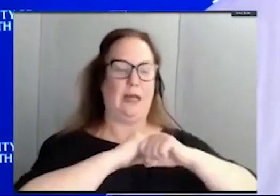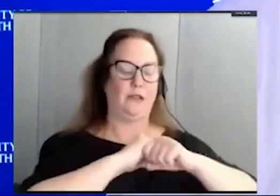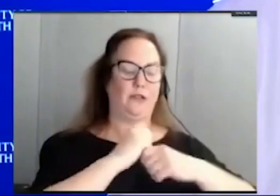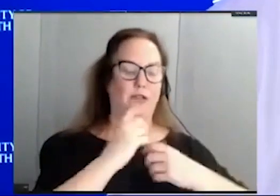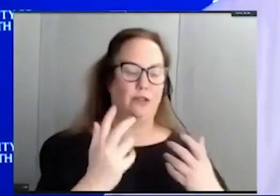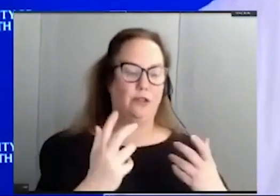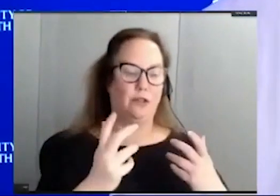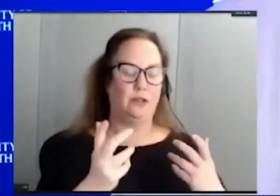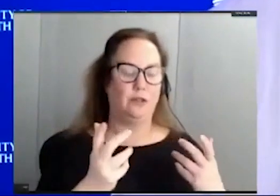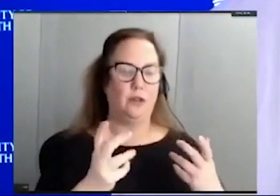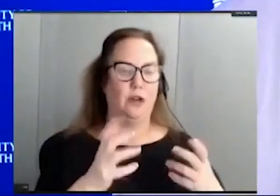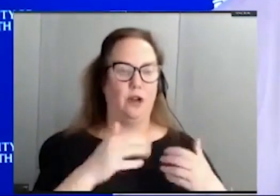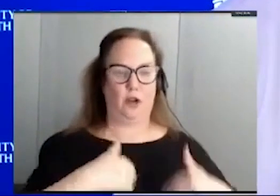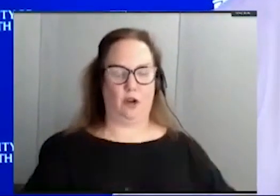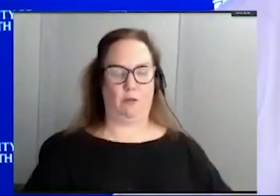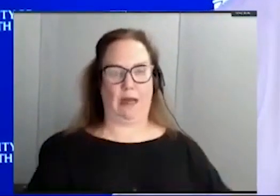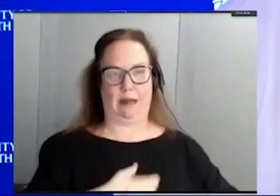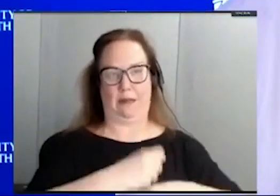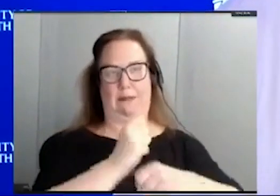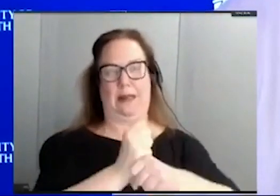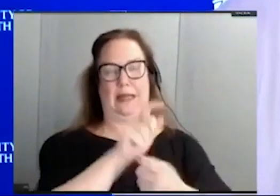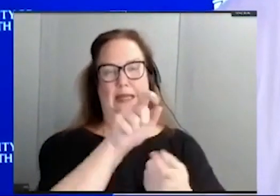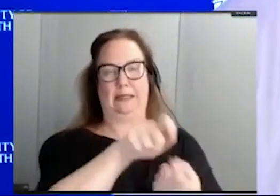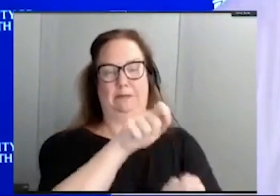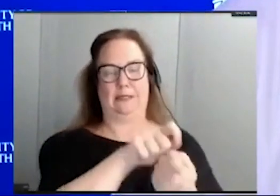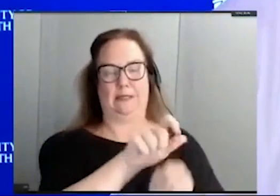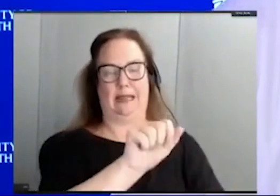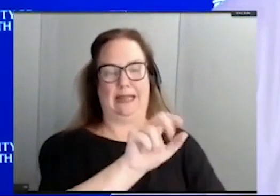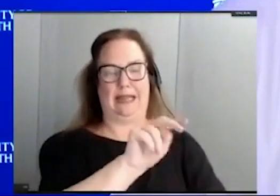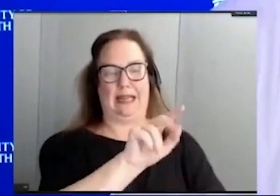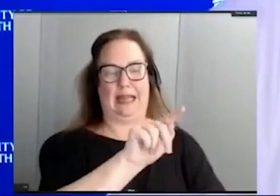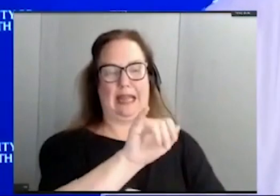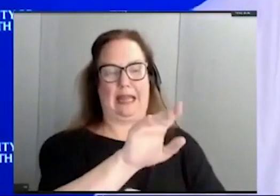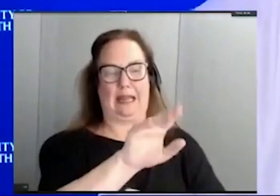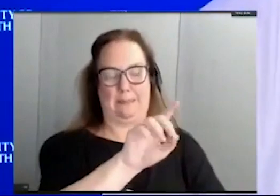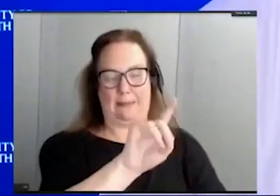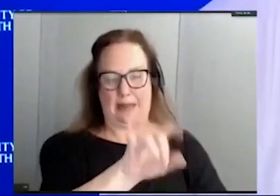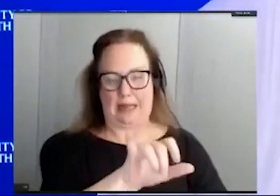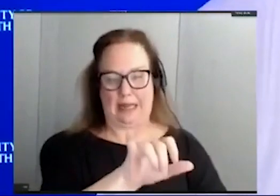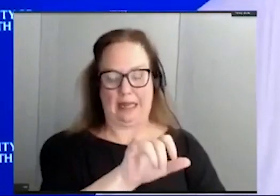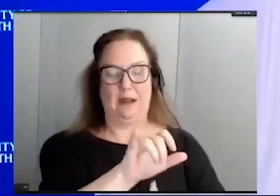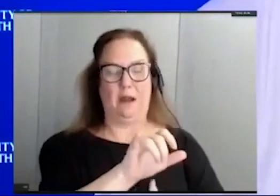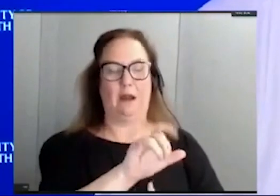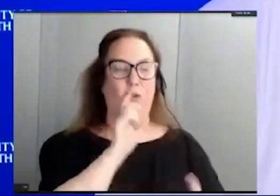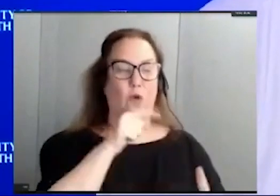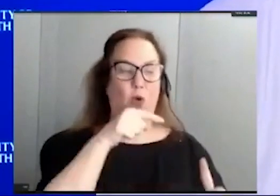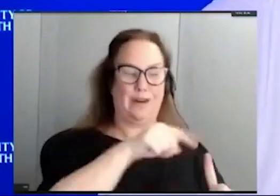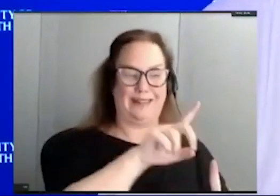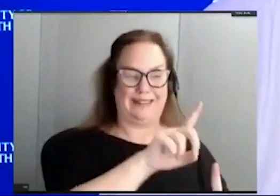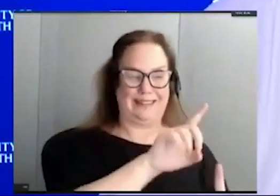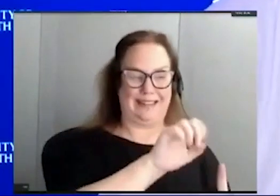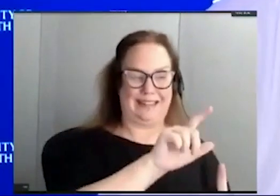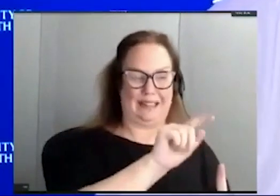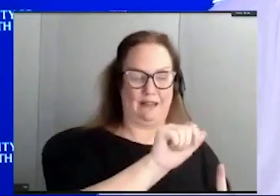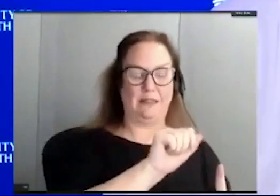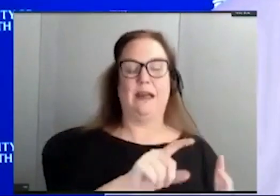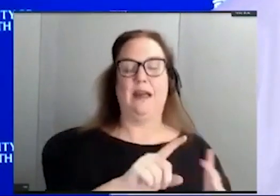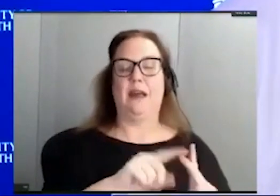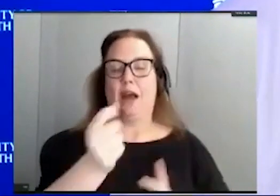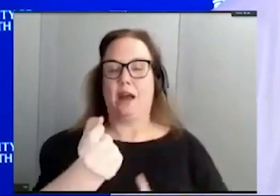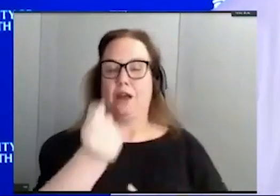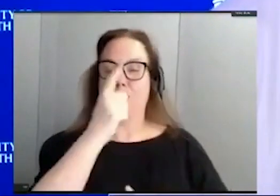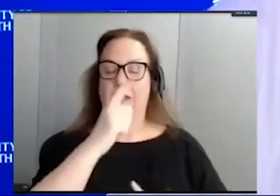your body is going to be making specific antibodies toward Delta. Now, there is the possibility that you have